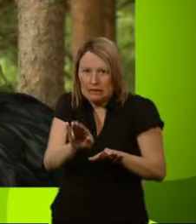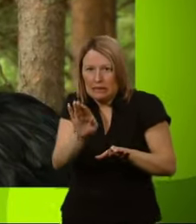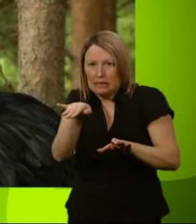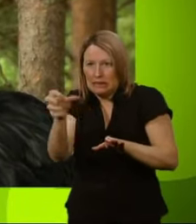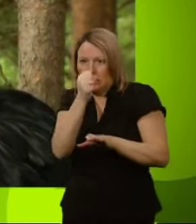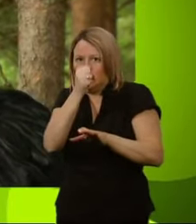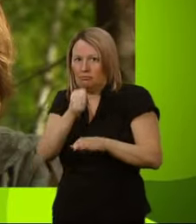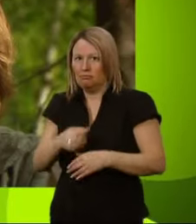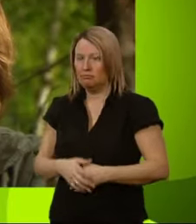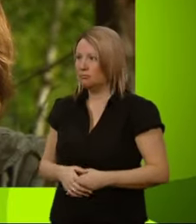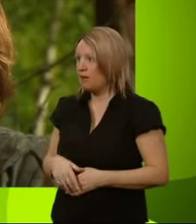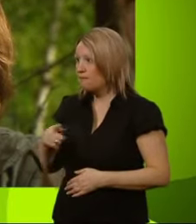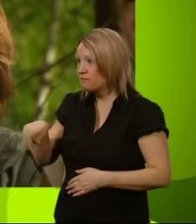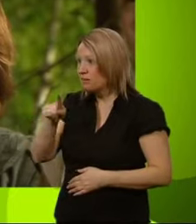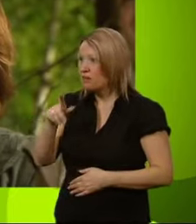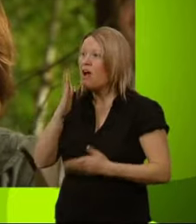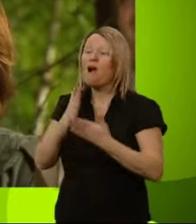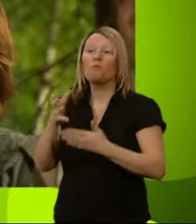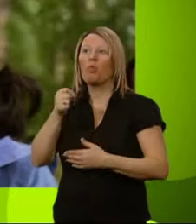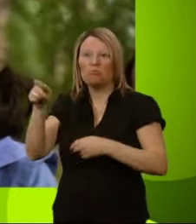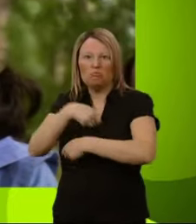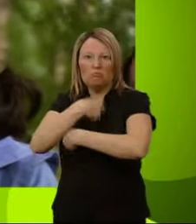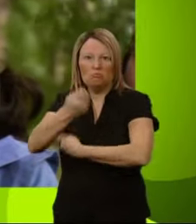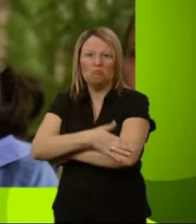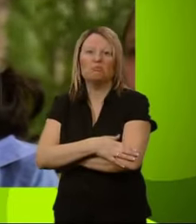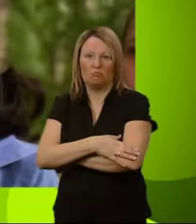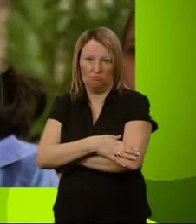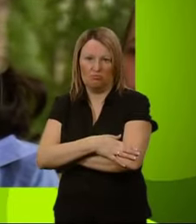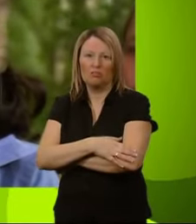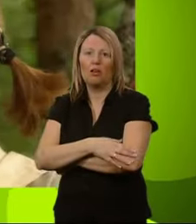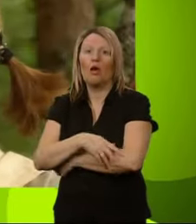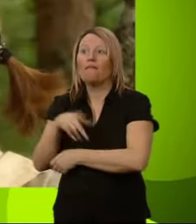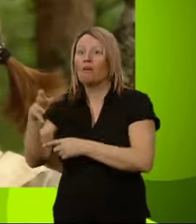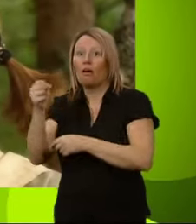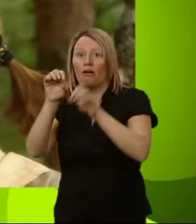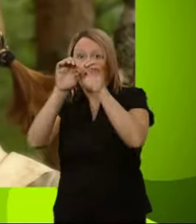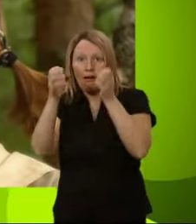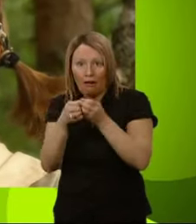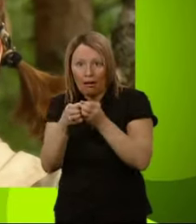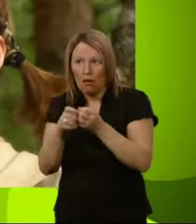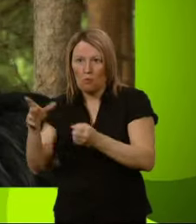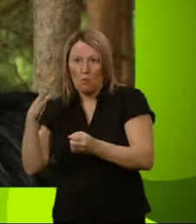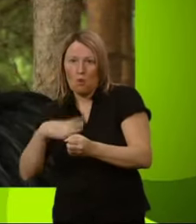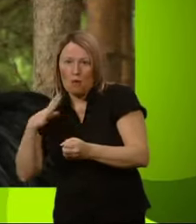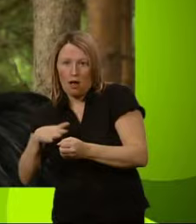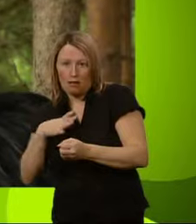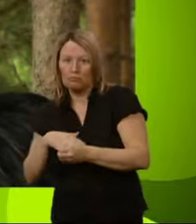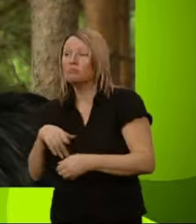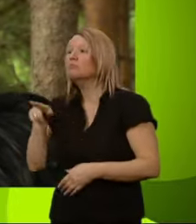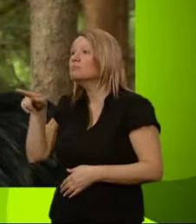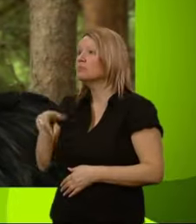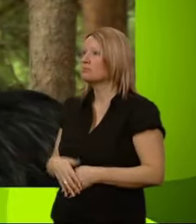web. If any of you are taken by the demons, your fellow warriors may pick up your ring, if they so